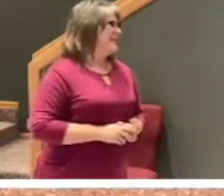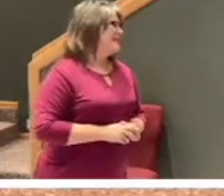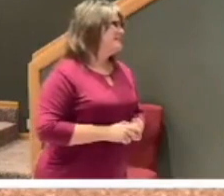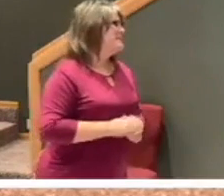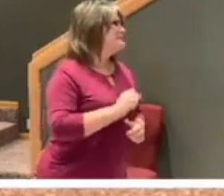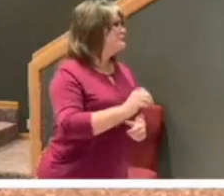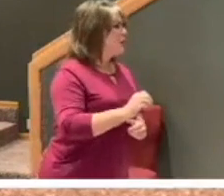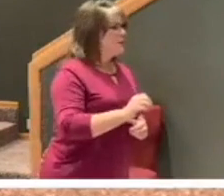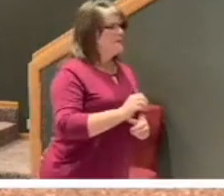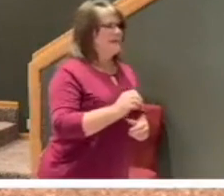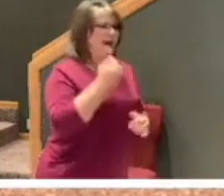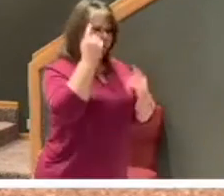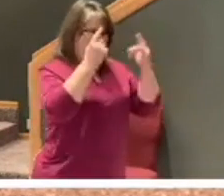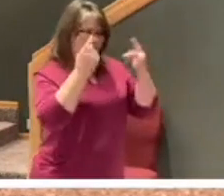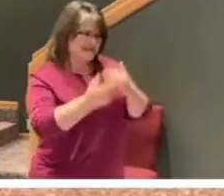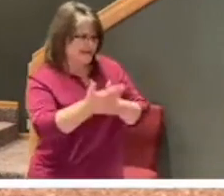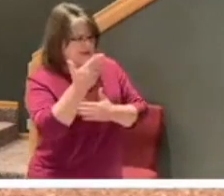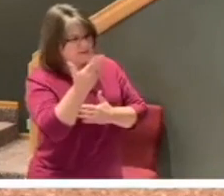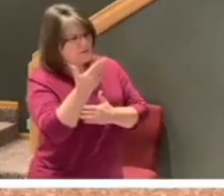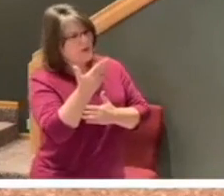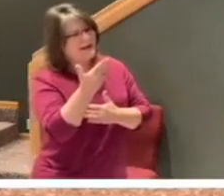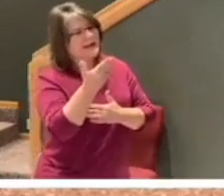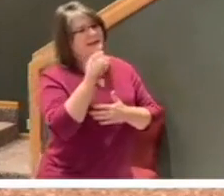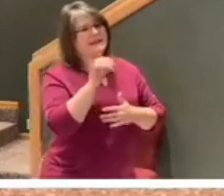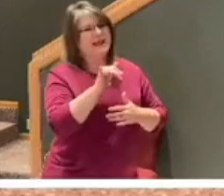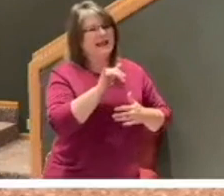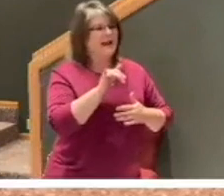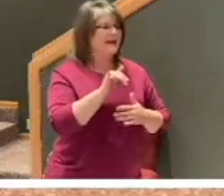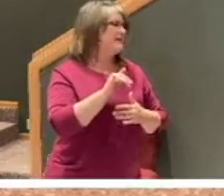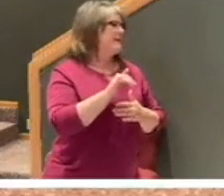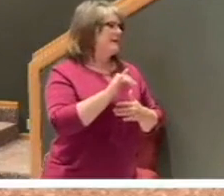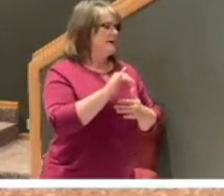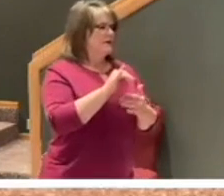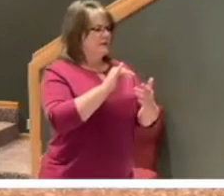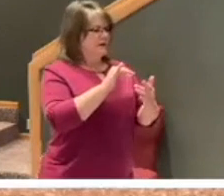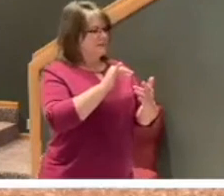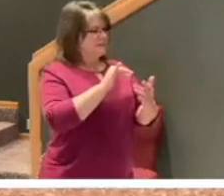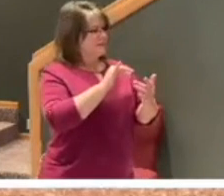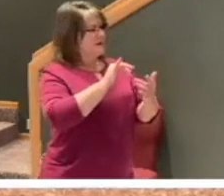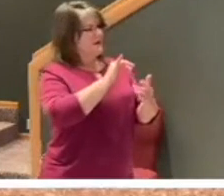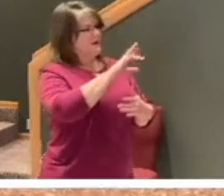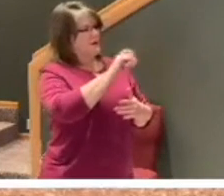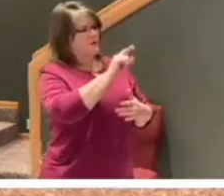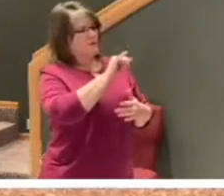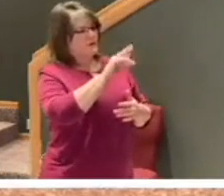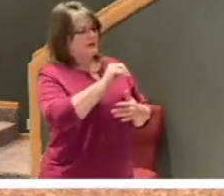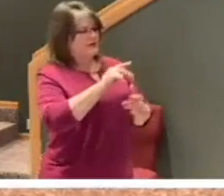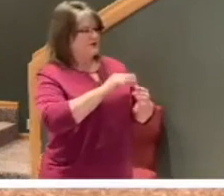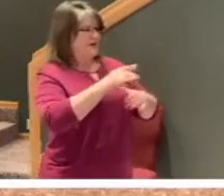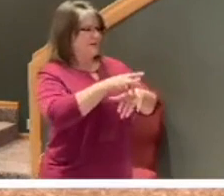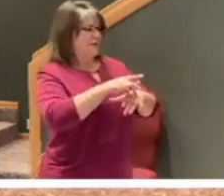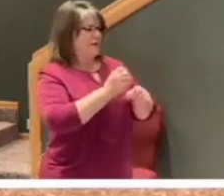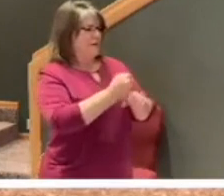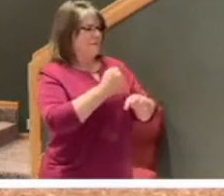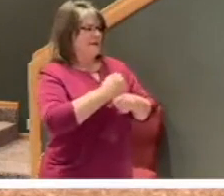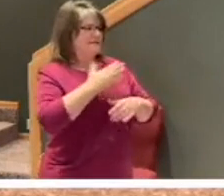So I was thinking this morning that the rotation of the earth really makes my day.